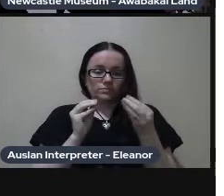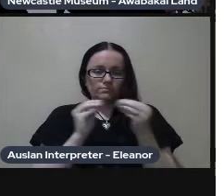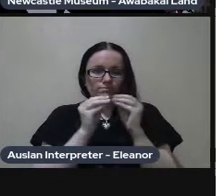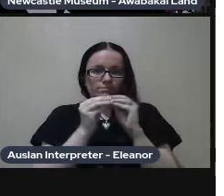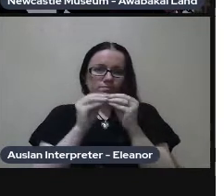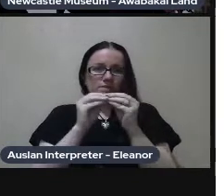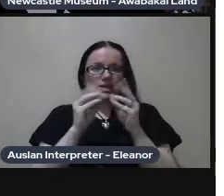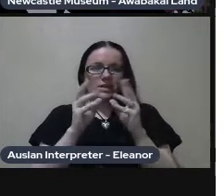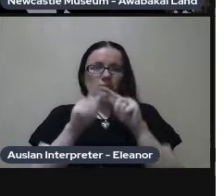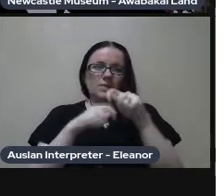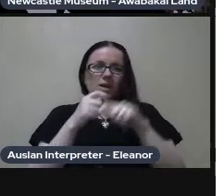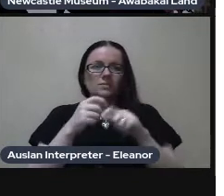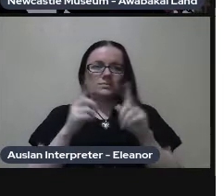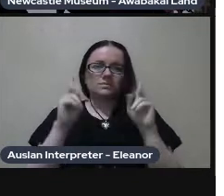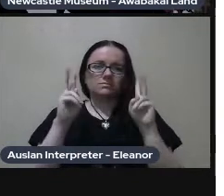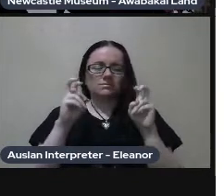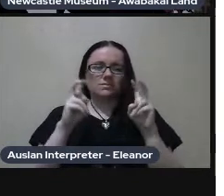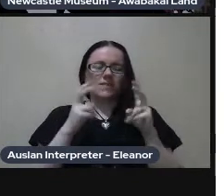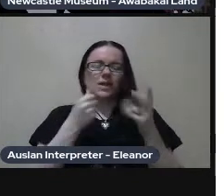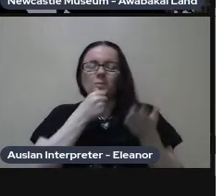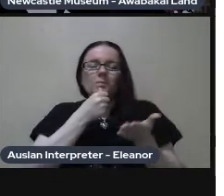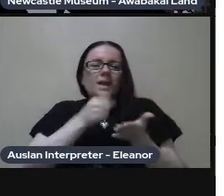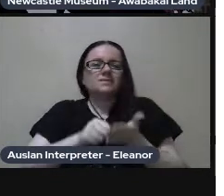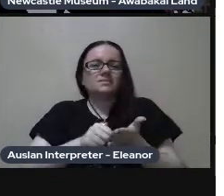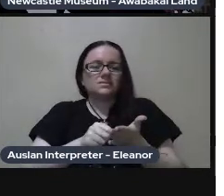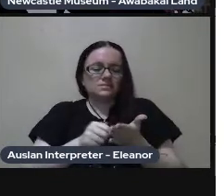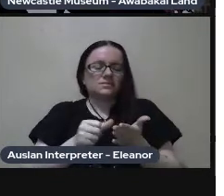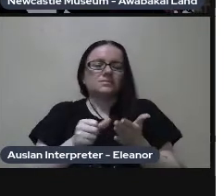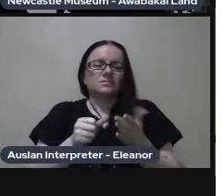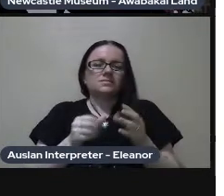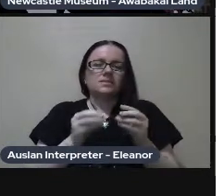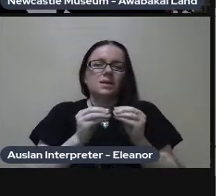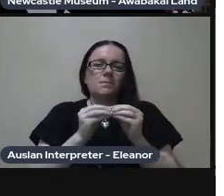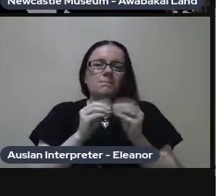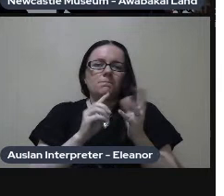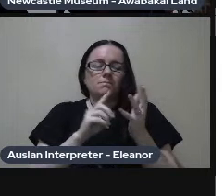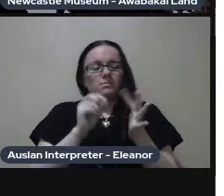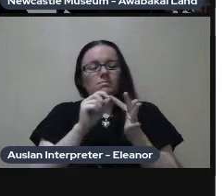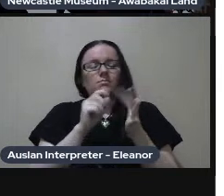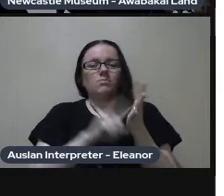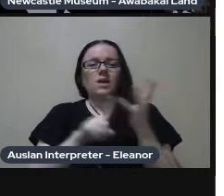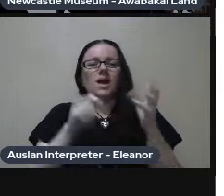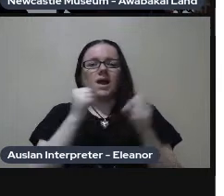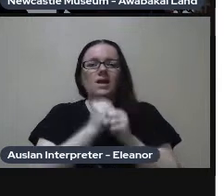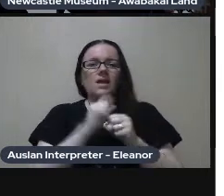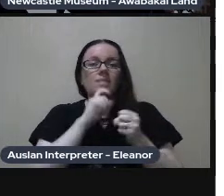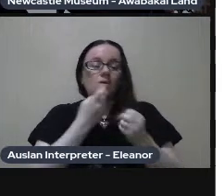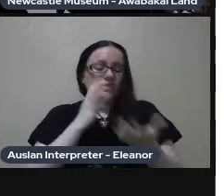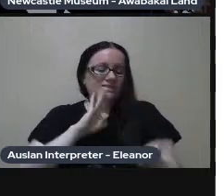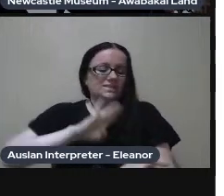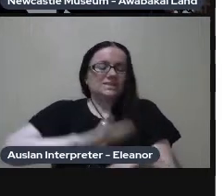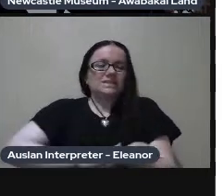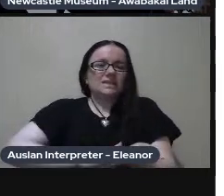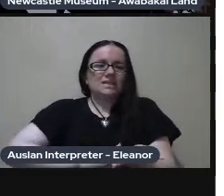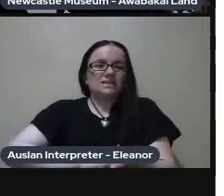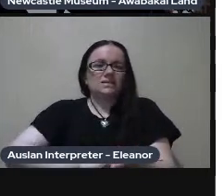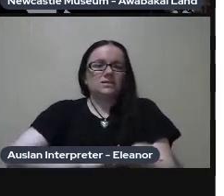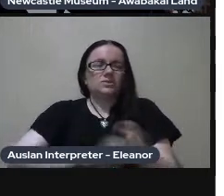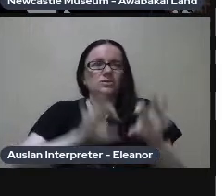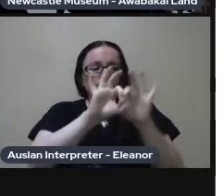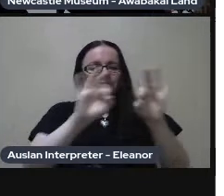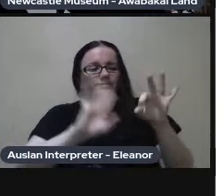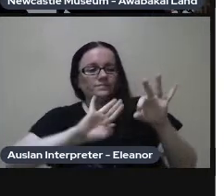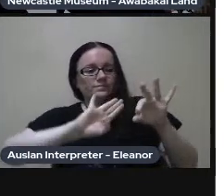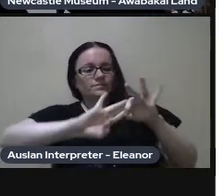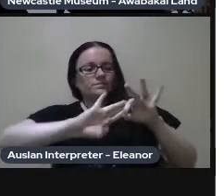plug, almost like a Band-Aid inside the blood vessels, and they will stick to the tissue, to the blood vessel wall to try and